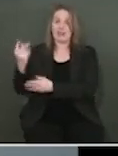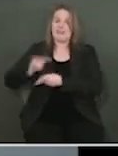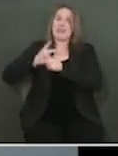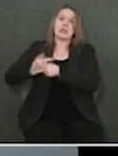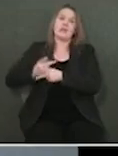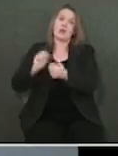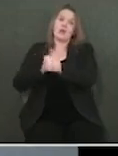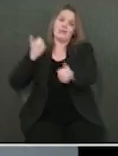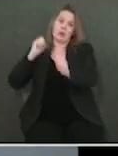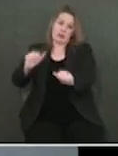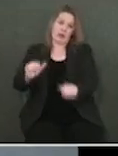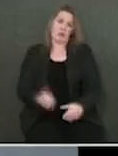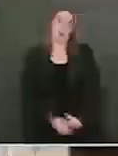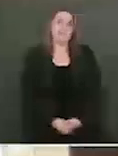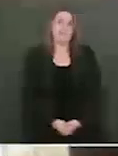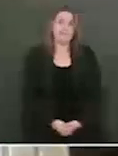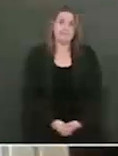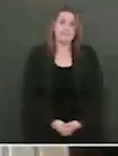it at all possible.